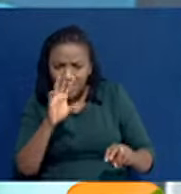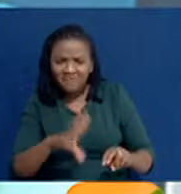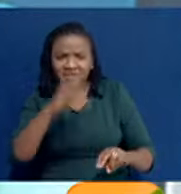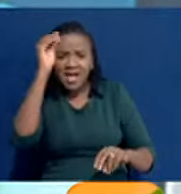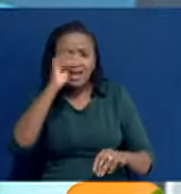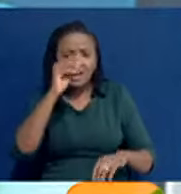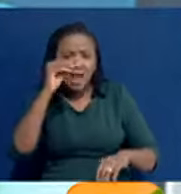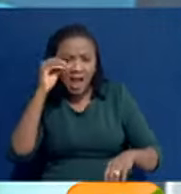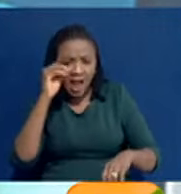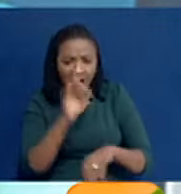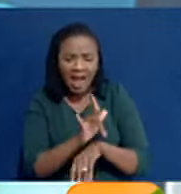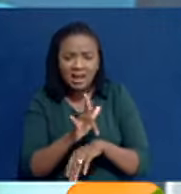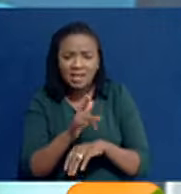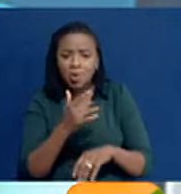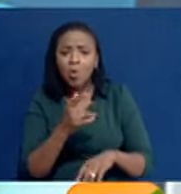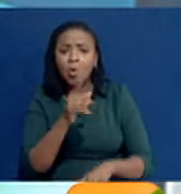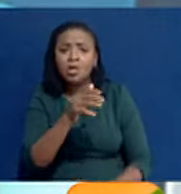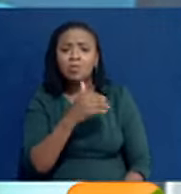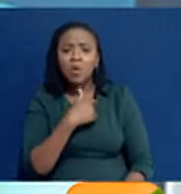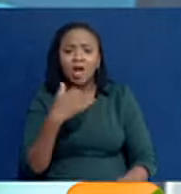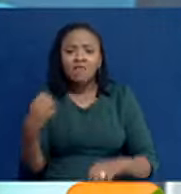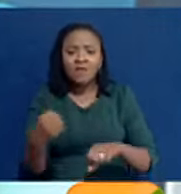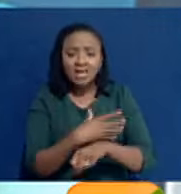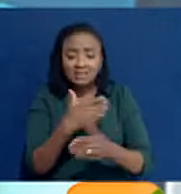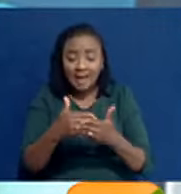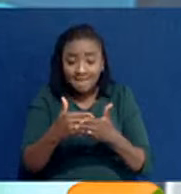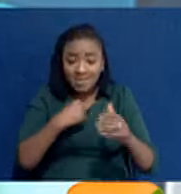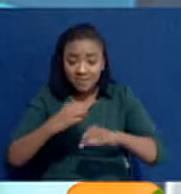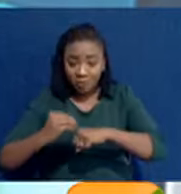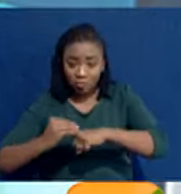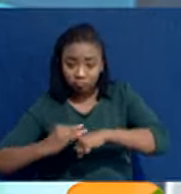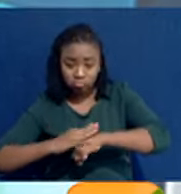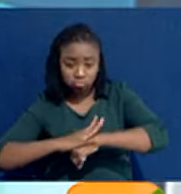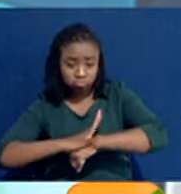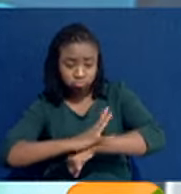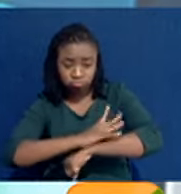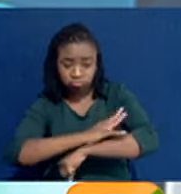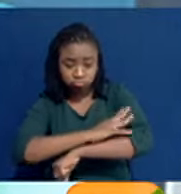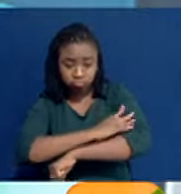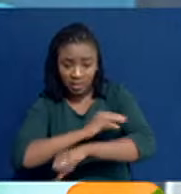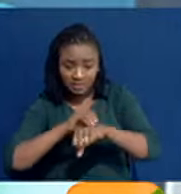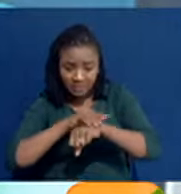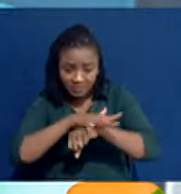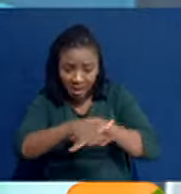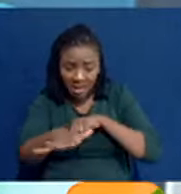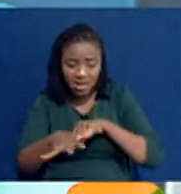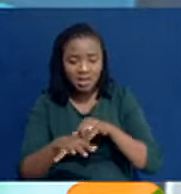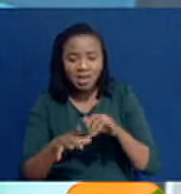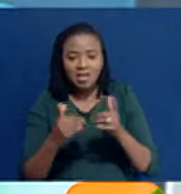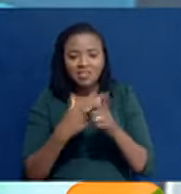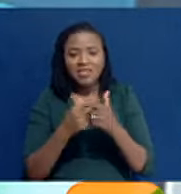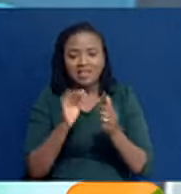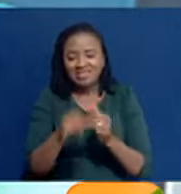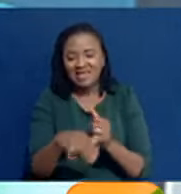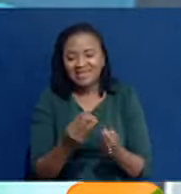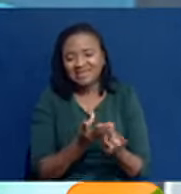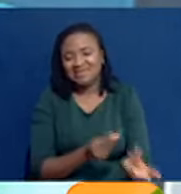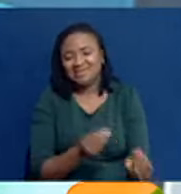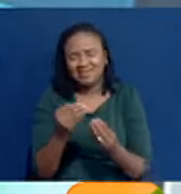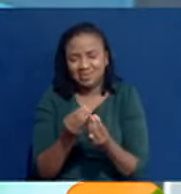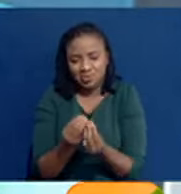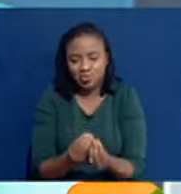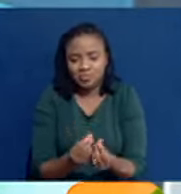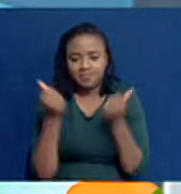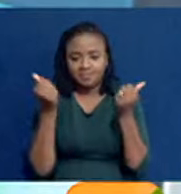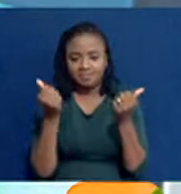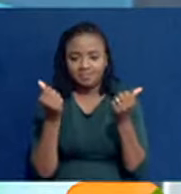the blood, starts spreading, the doctors say it's easier to cure. And that's what